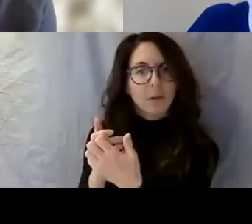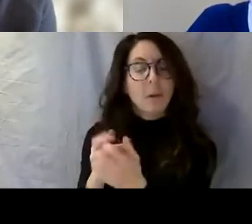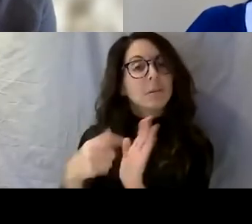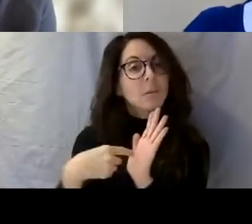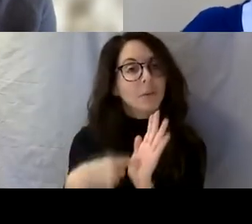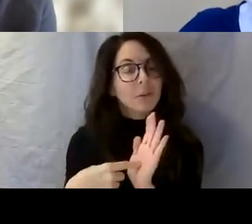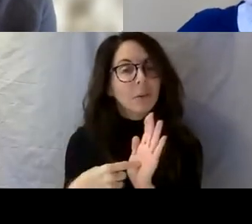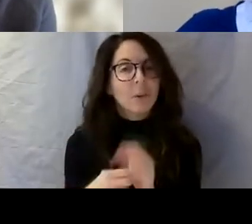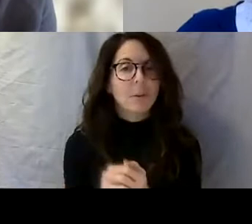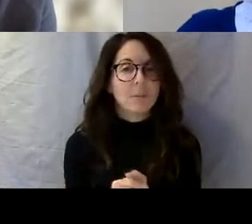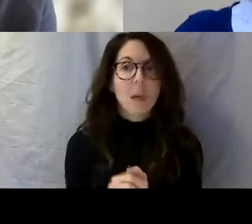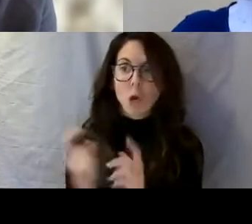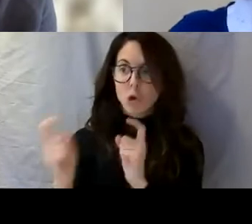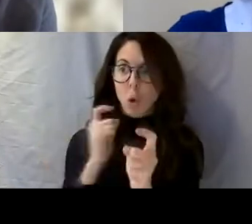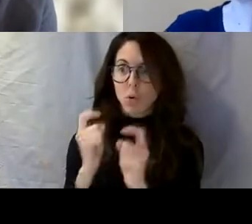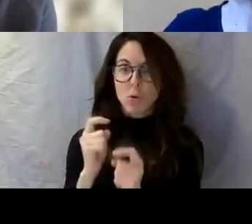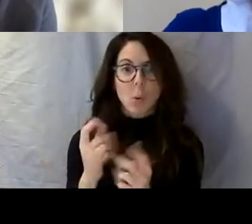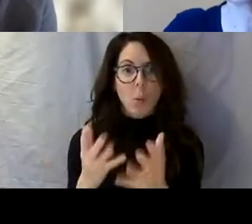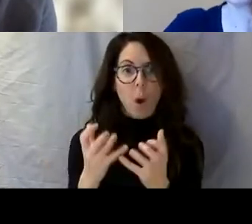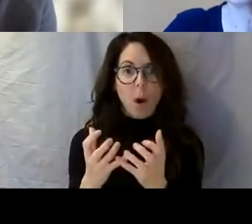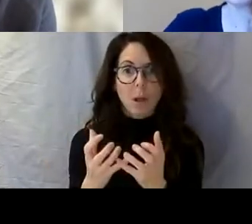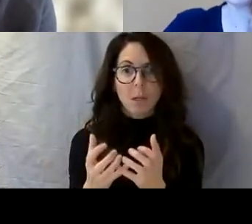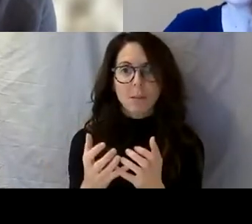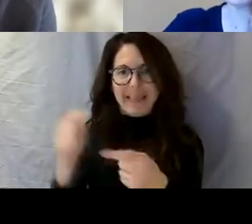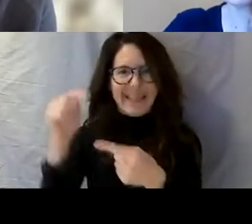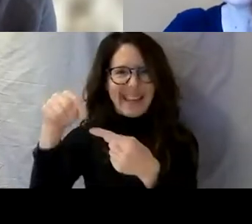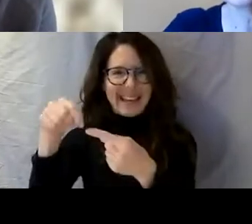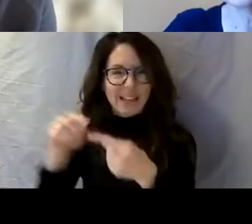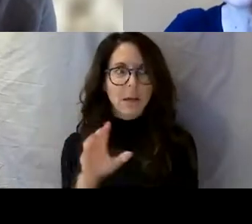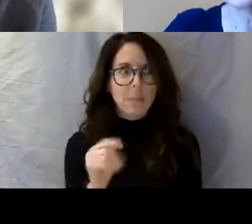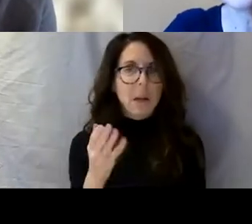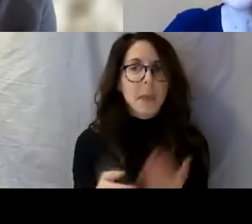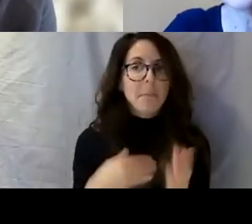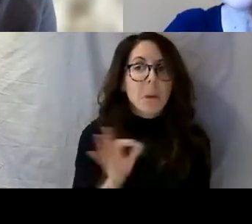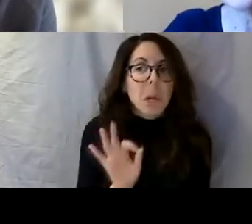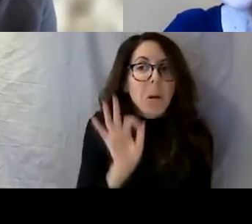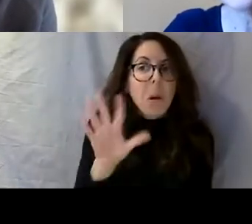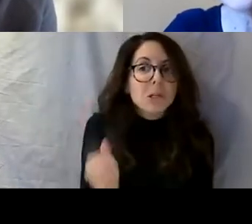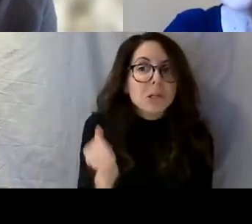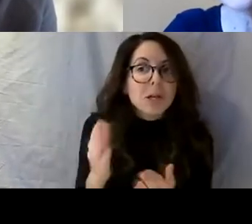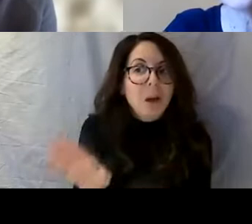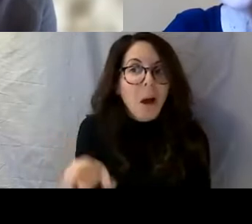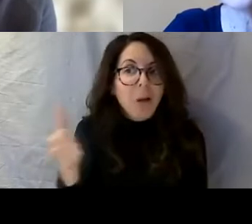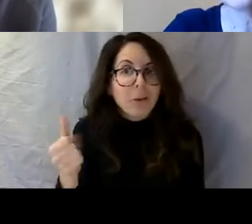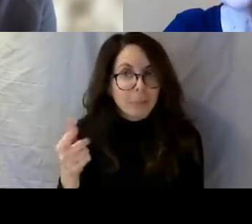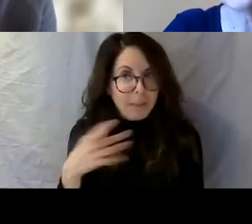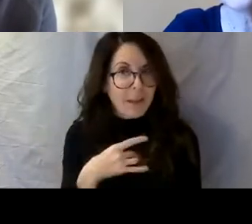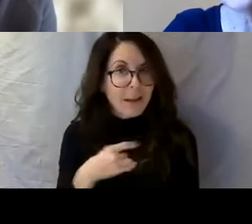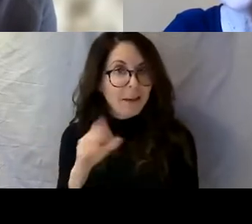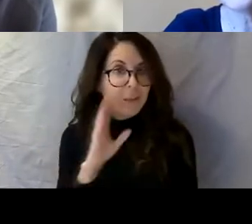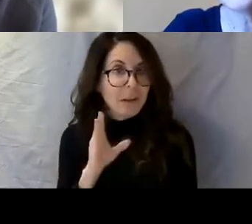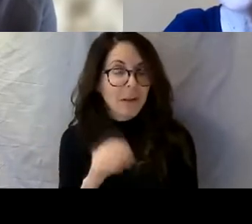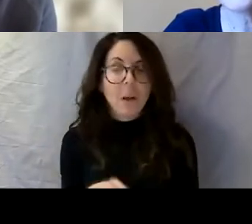donors want X, but maybe Y is more interesting to them. Like maybe we can suggest something to them. Or our donors